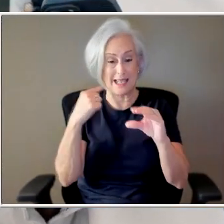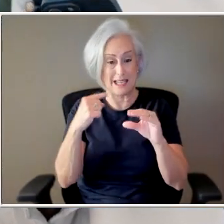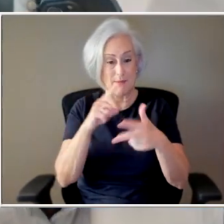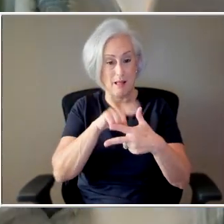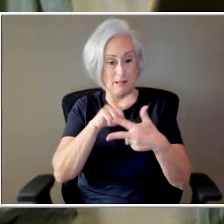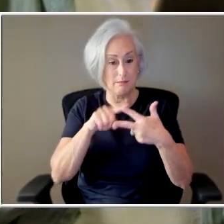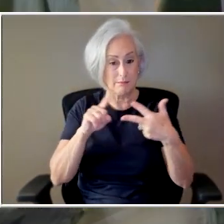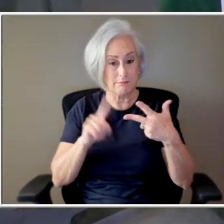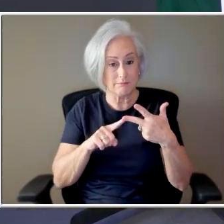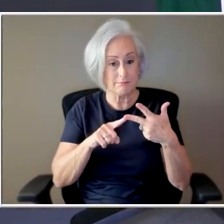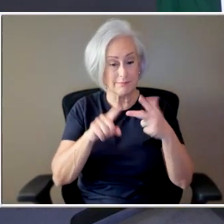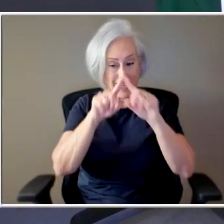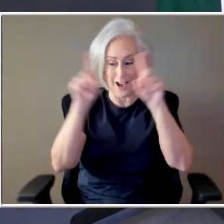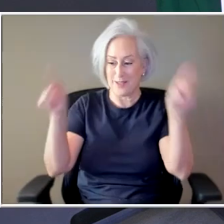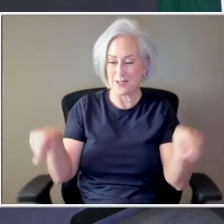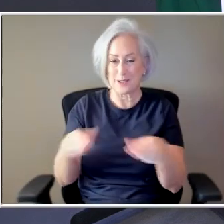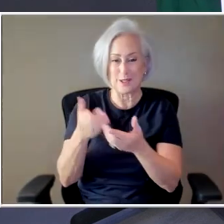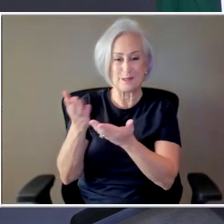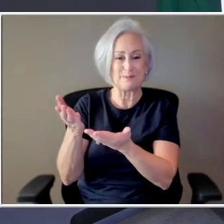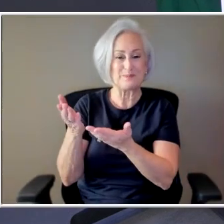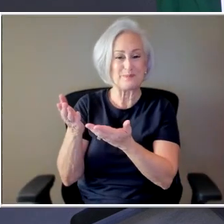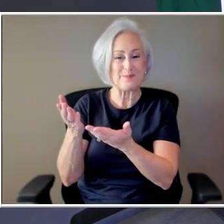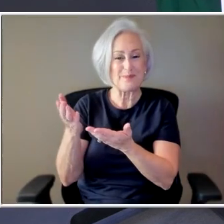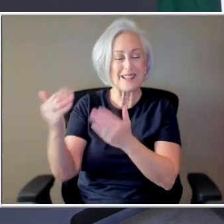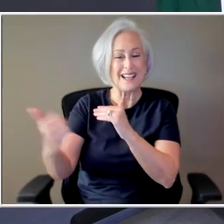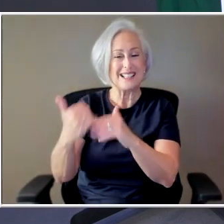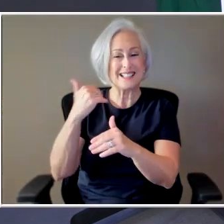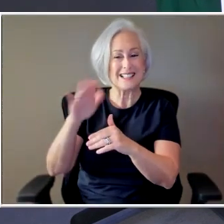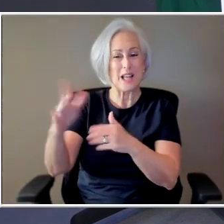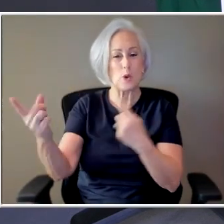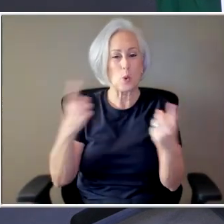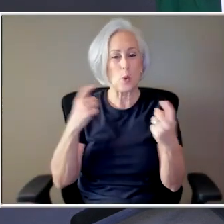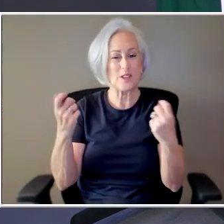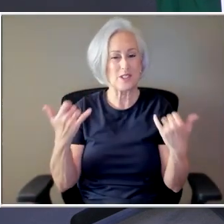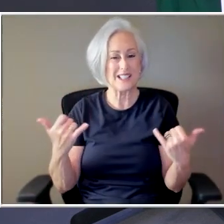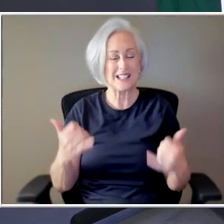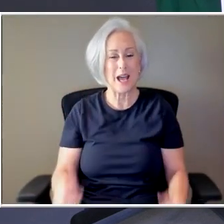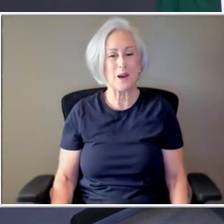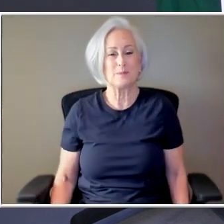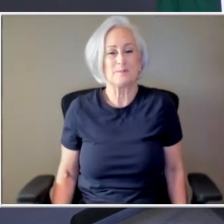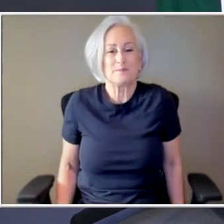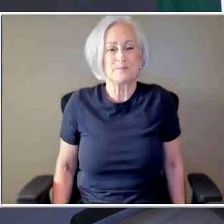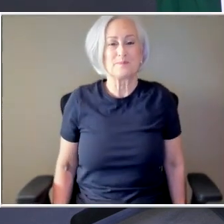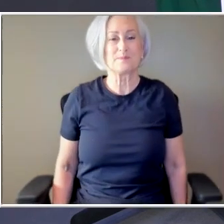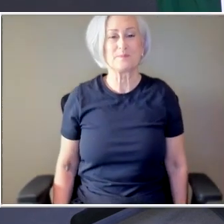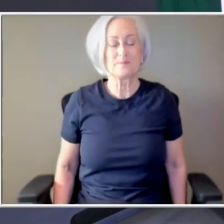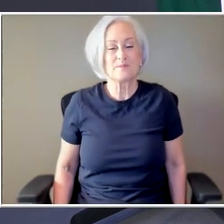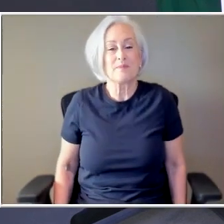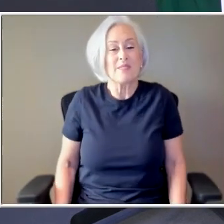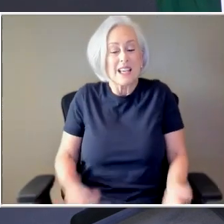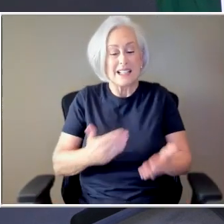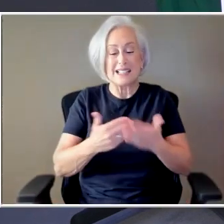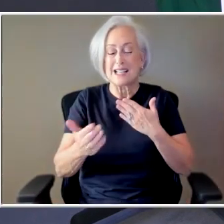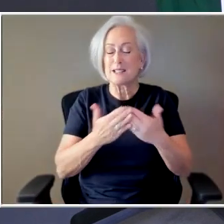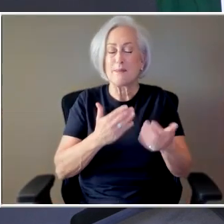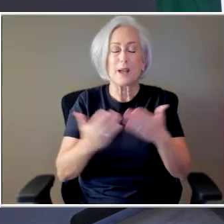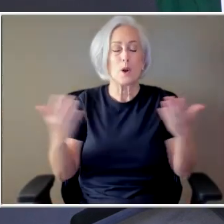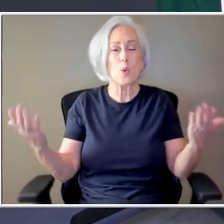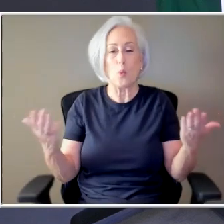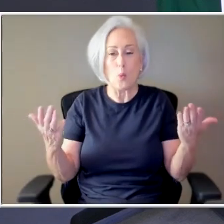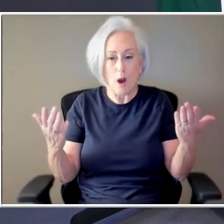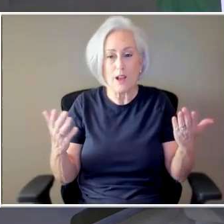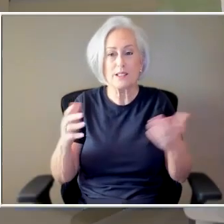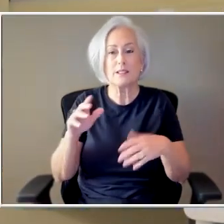right there on your screen. So send us those questions right now. Regardless of the prognosis, all patients